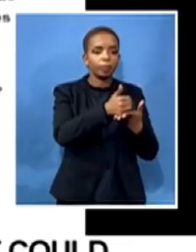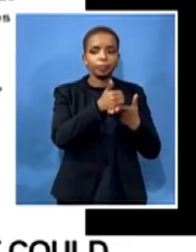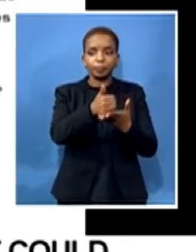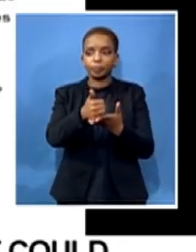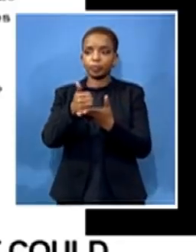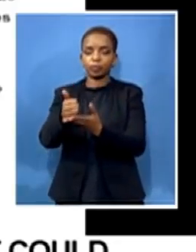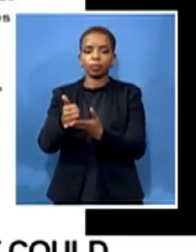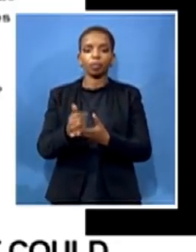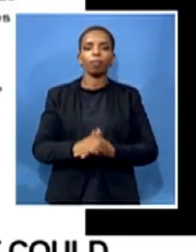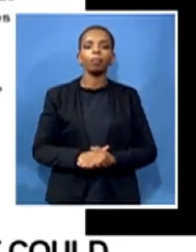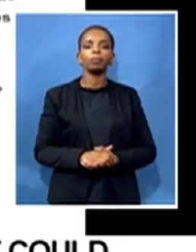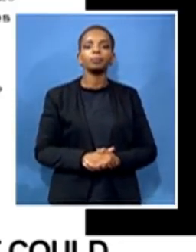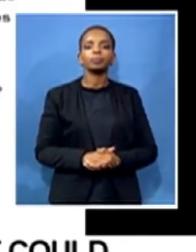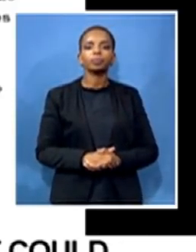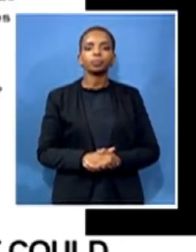municipalities.